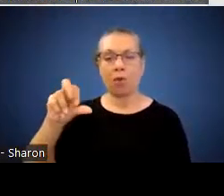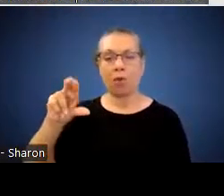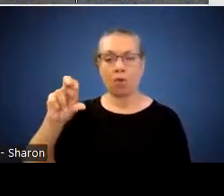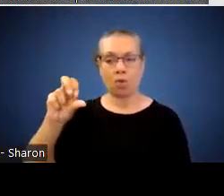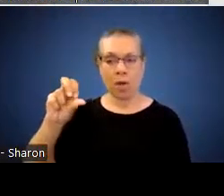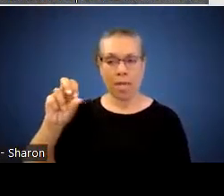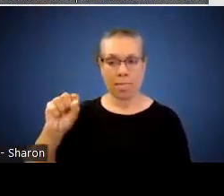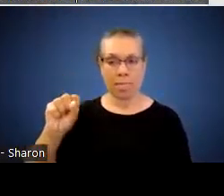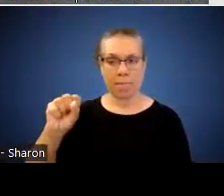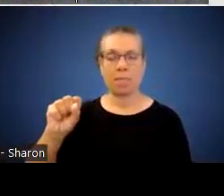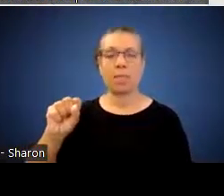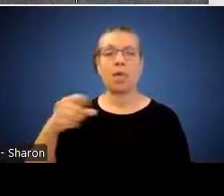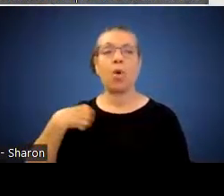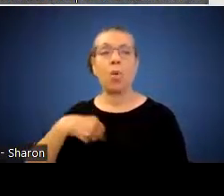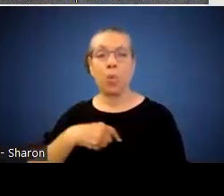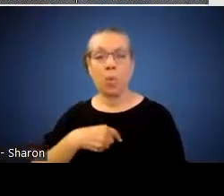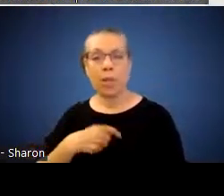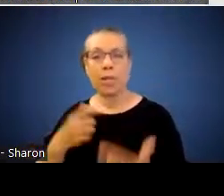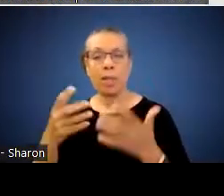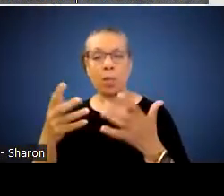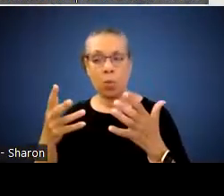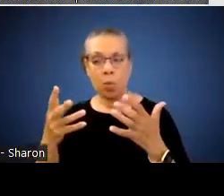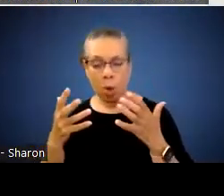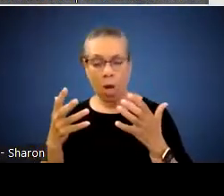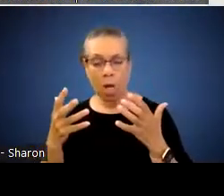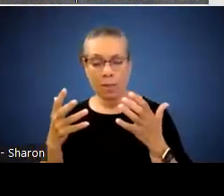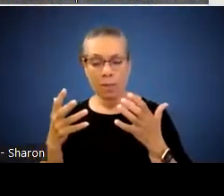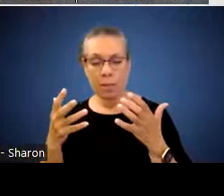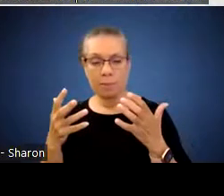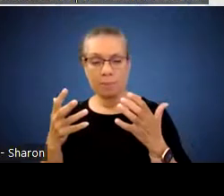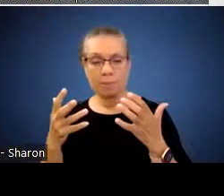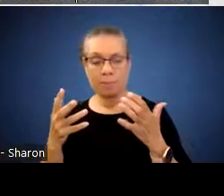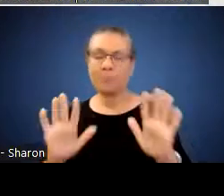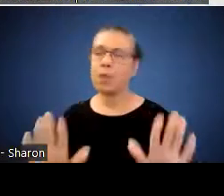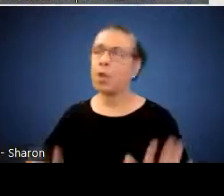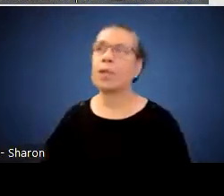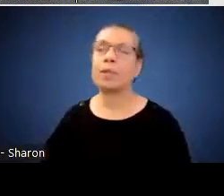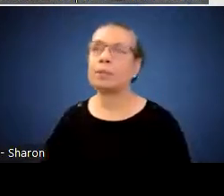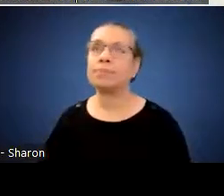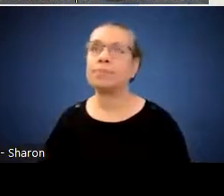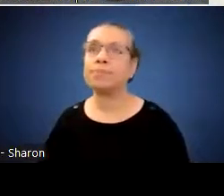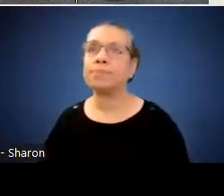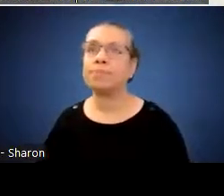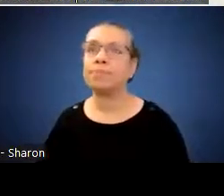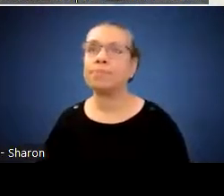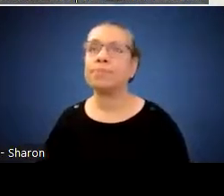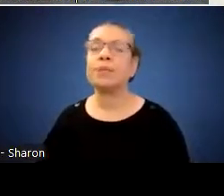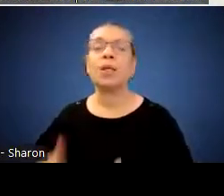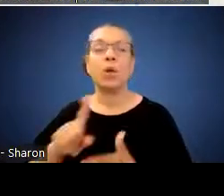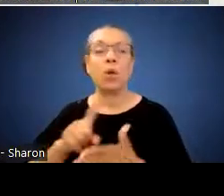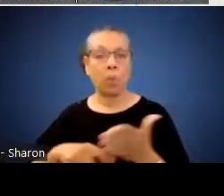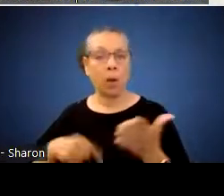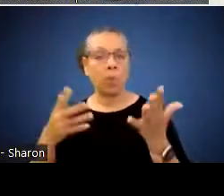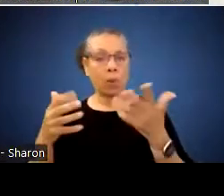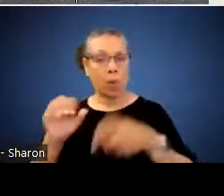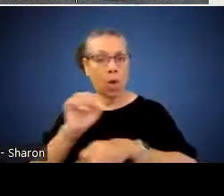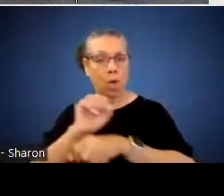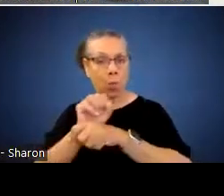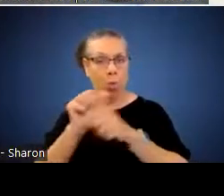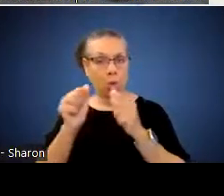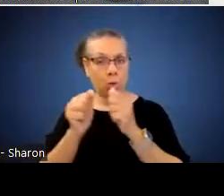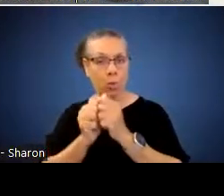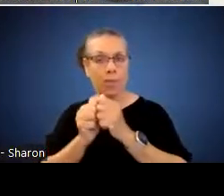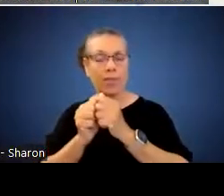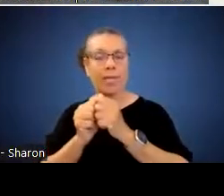looking for, as part of, not looking for, what we will be working with is a